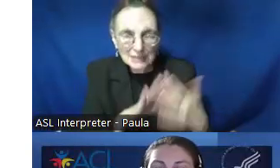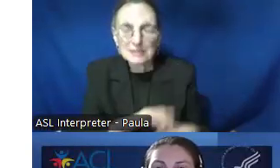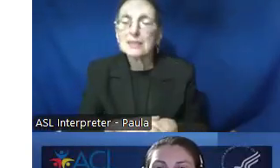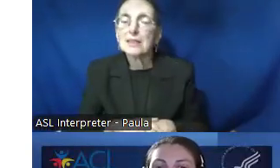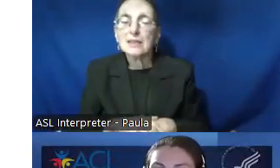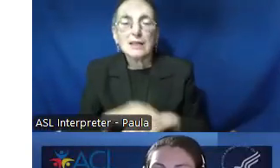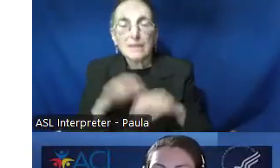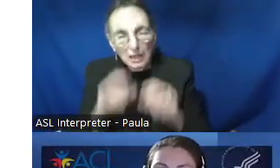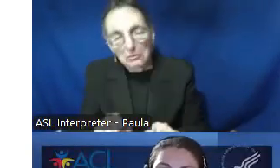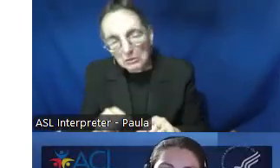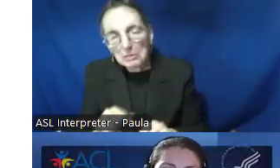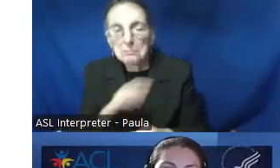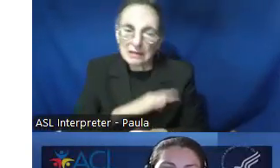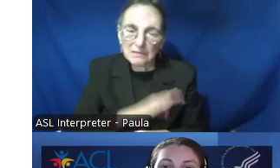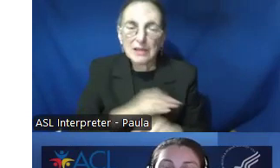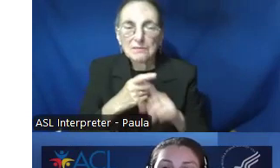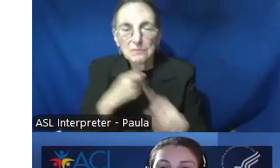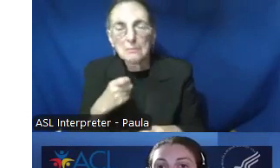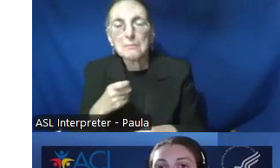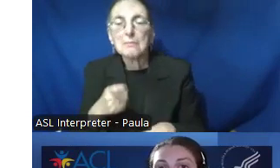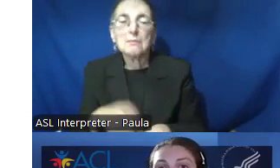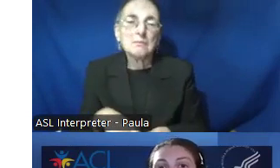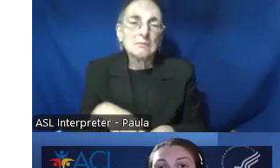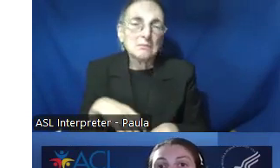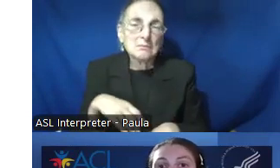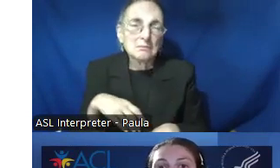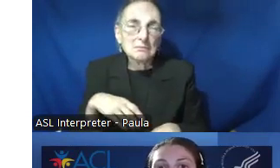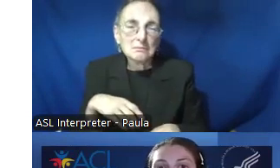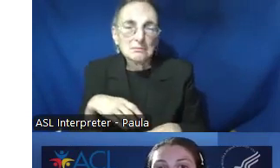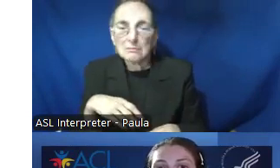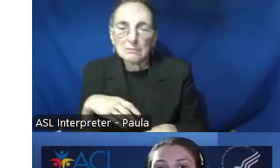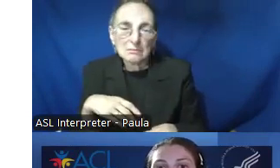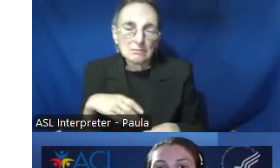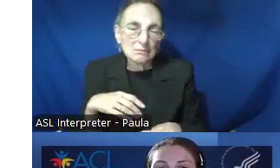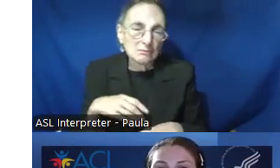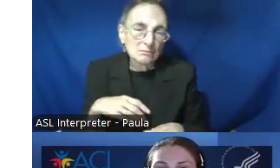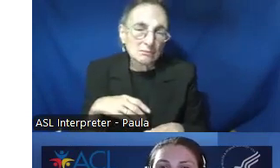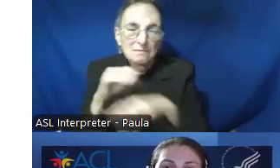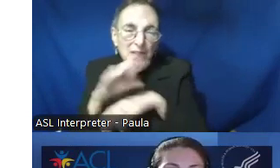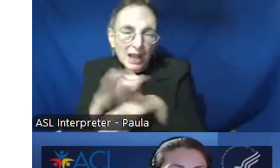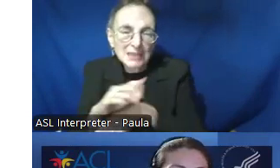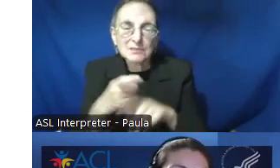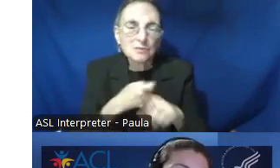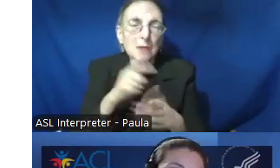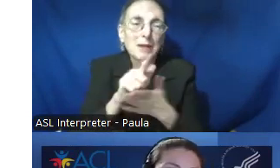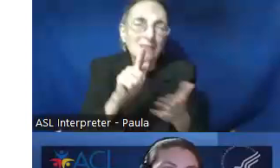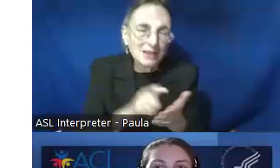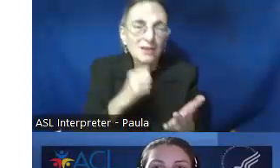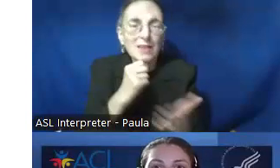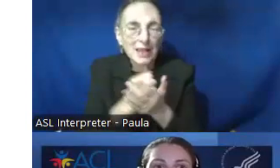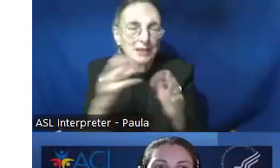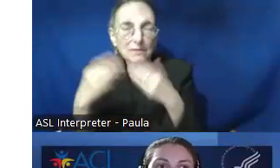advice from a legal assistance provider. It can be one that Patty and Jennifer mentioned, or it could